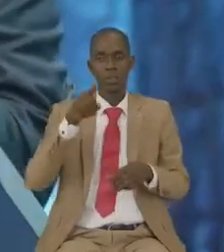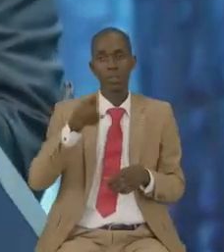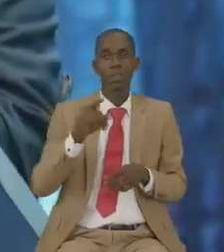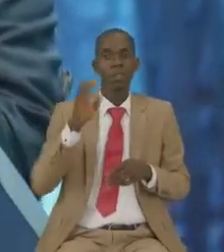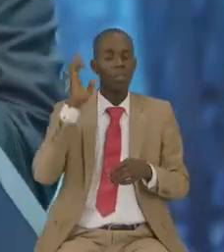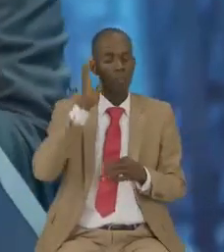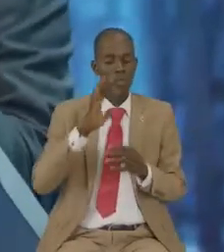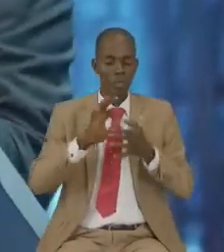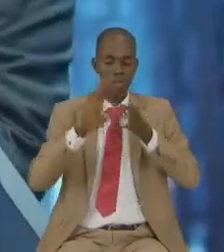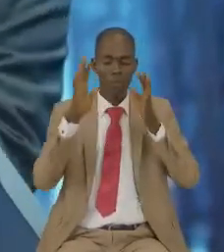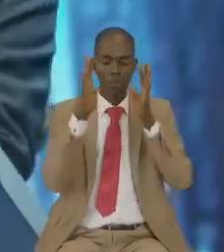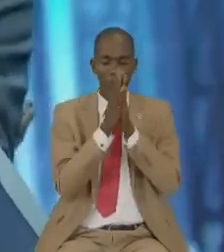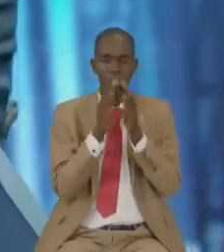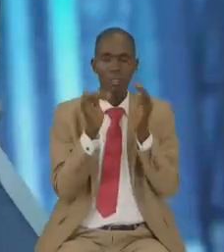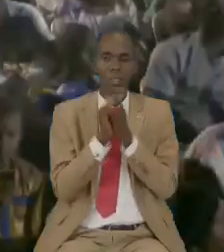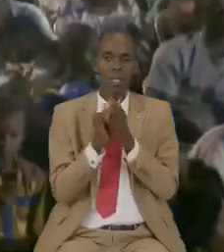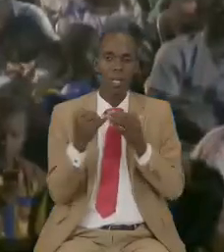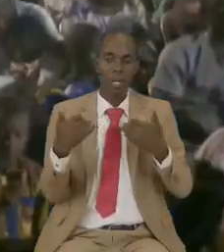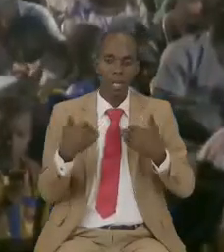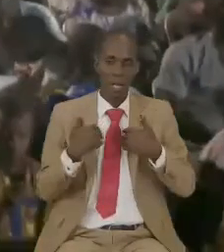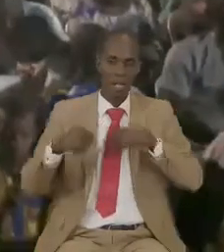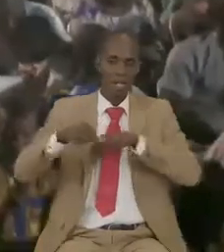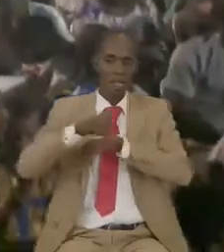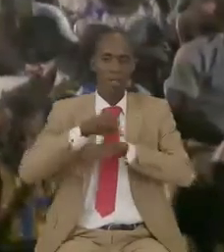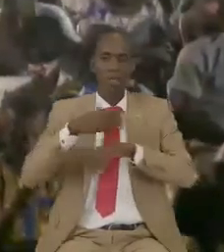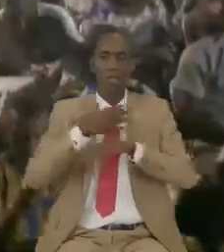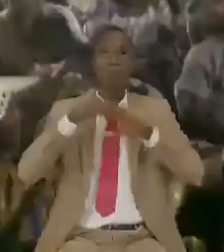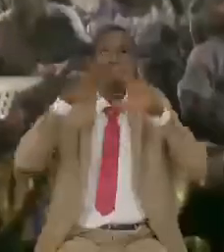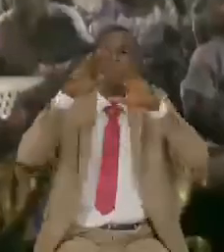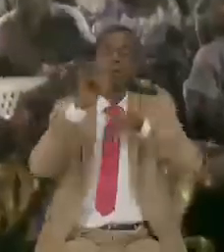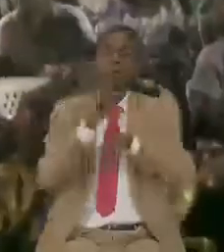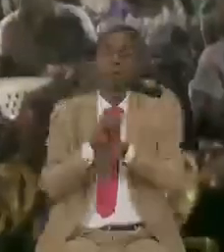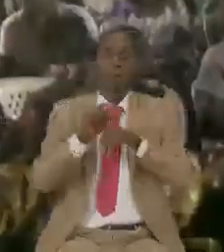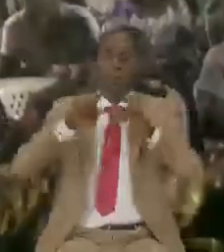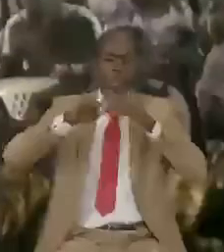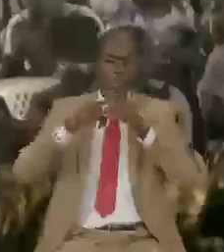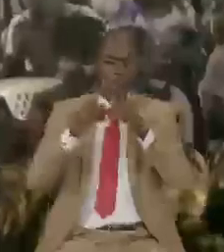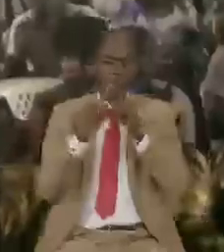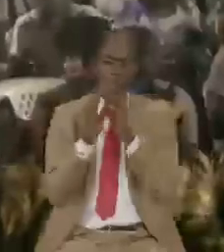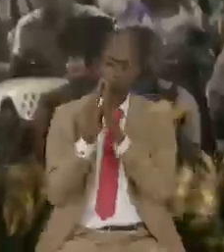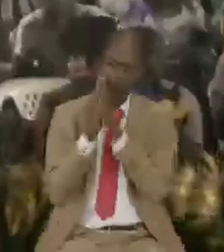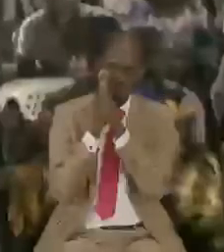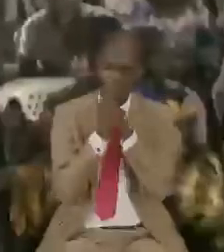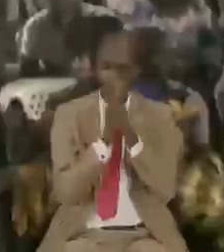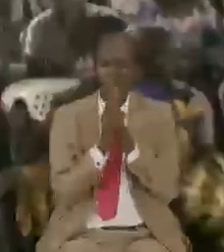anointing and miracle. Let the tempo of your prayer be rising now.